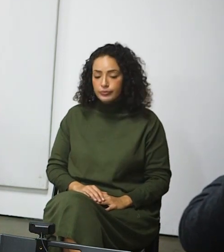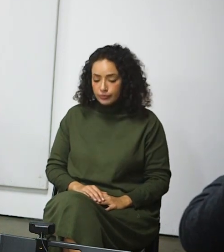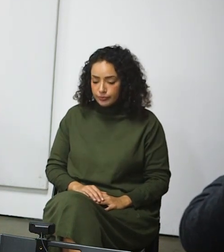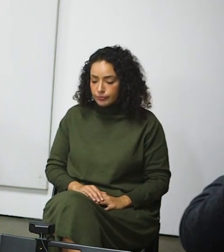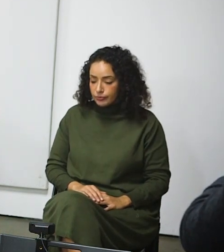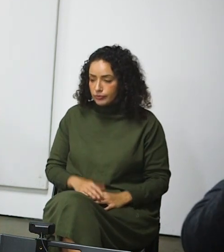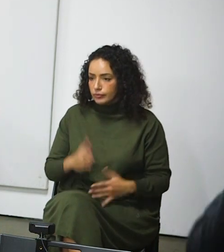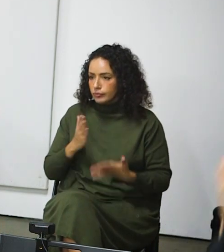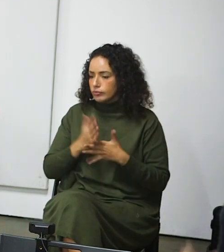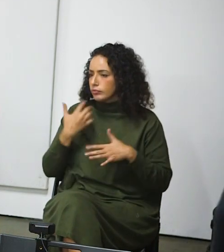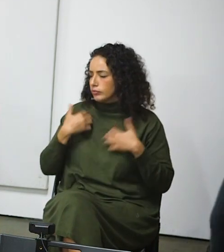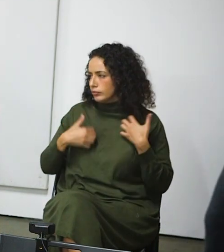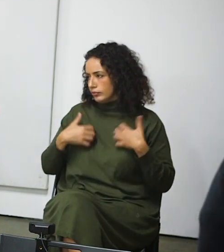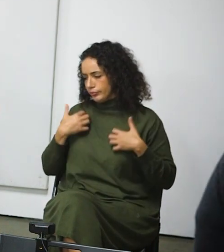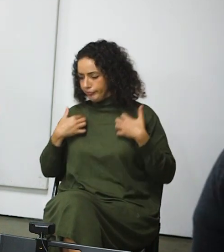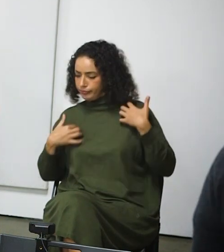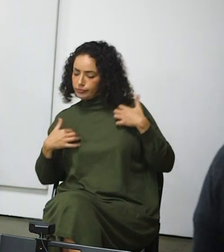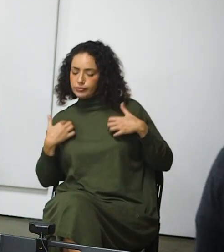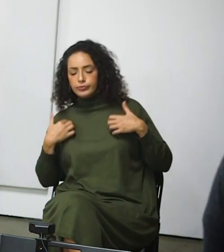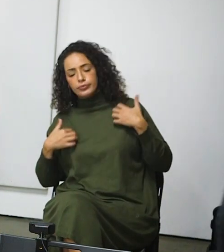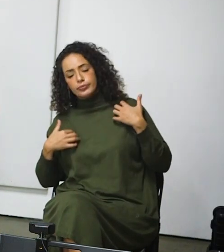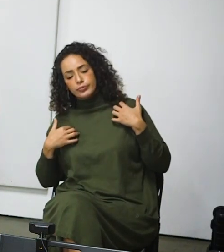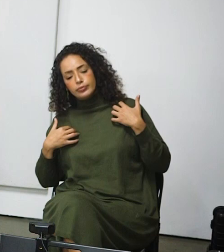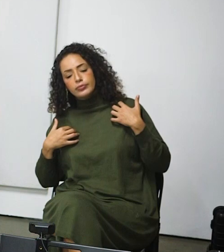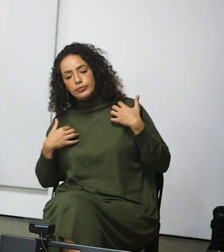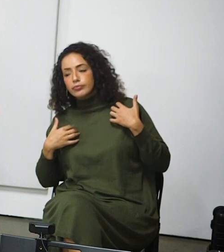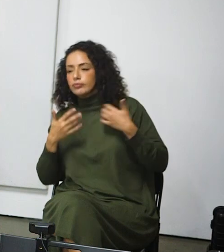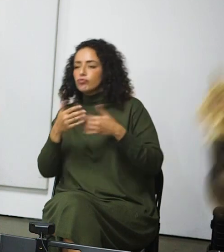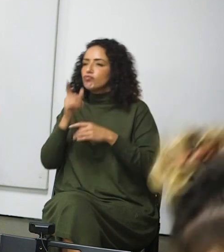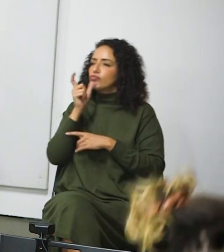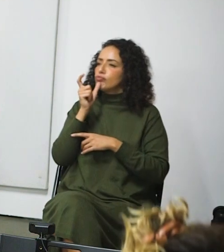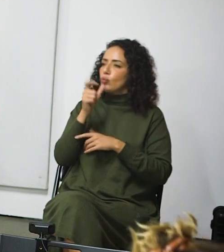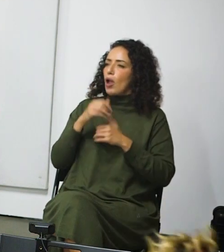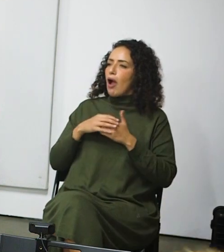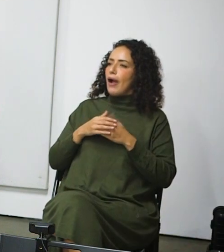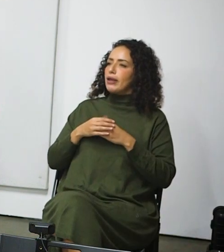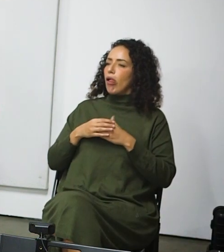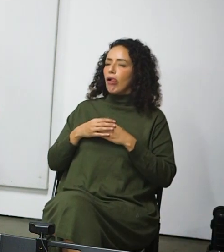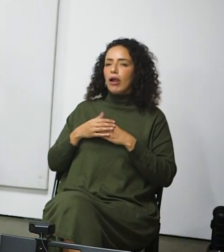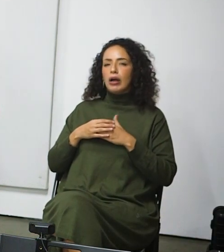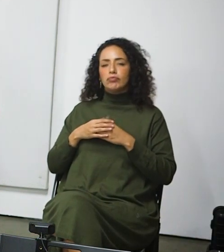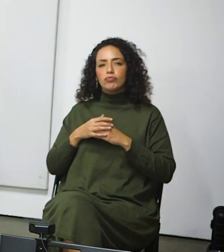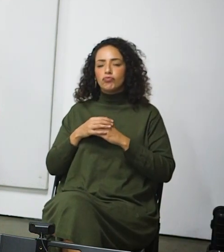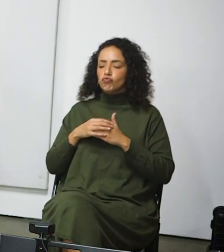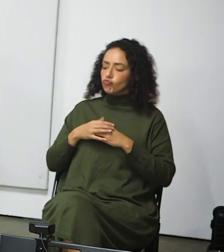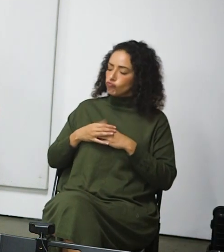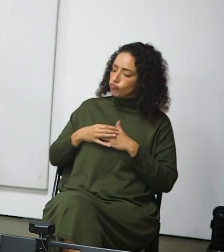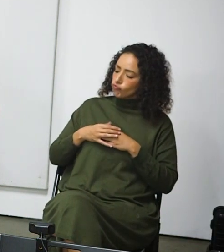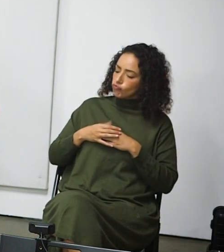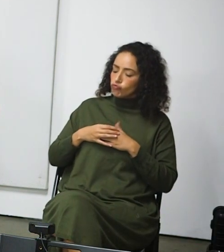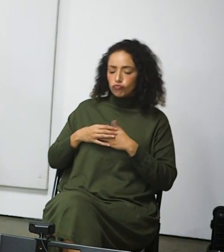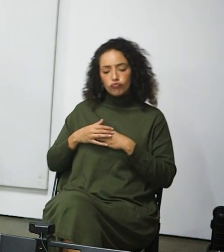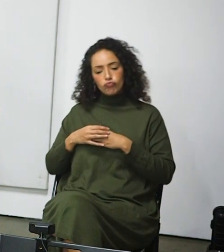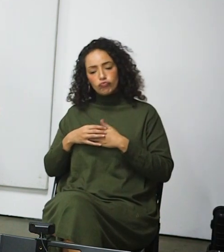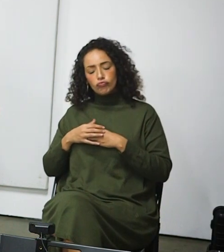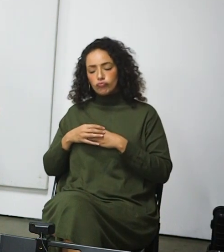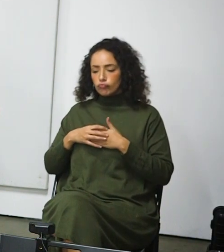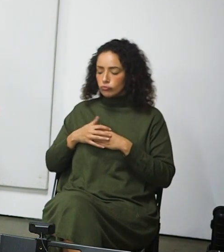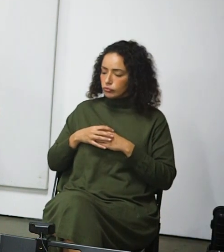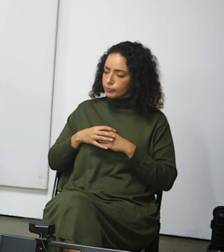That's a really interesting idea. I hadn't really thought about it in terms of idleness. I do tend to think of it in terms of rest, but you're right, that